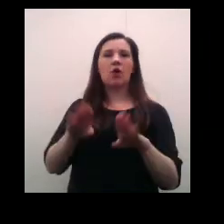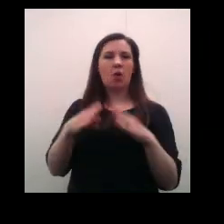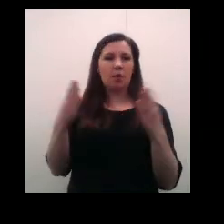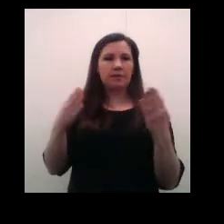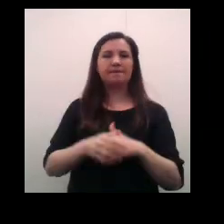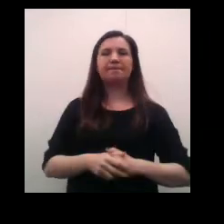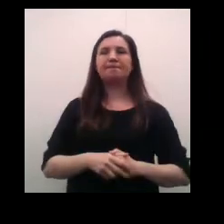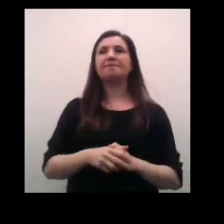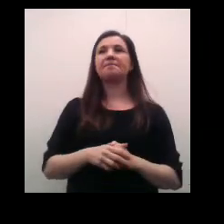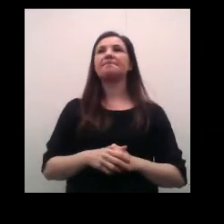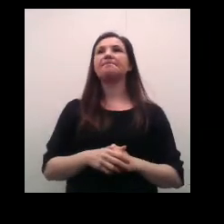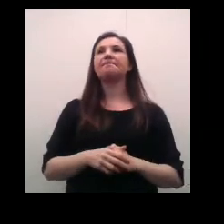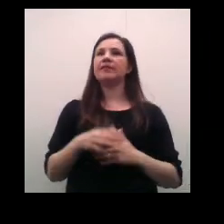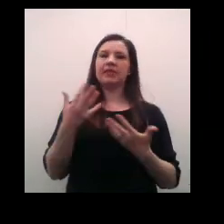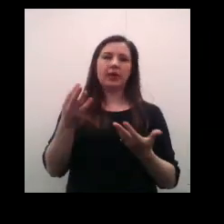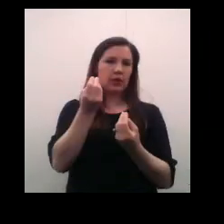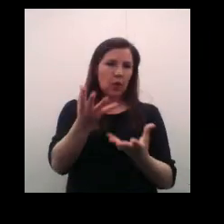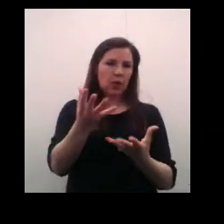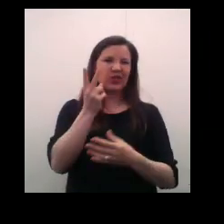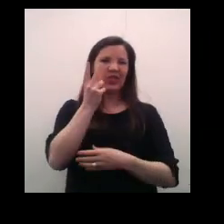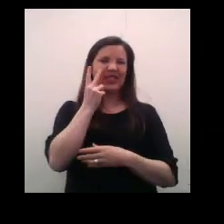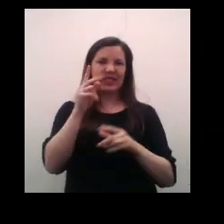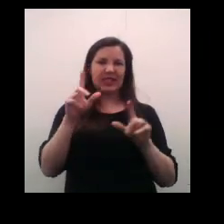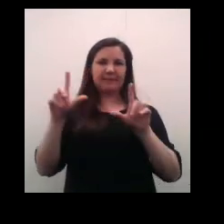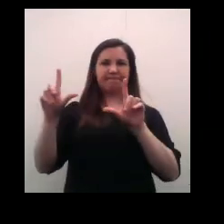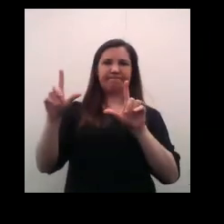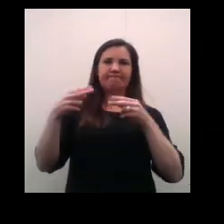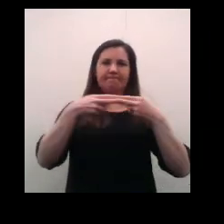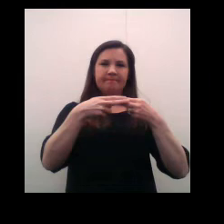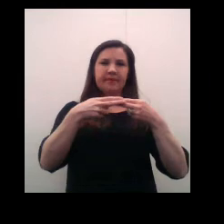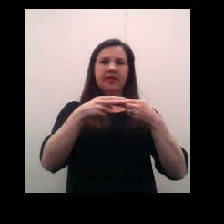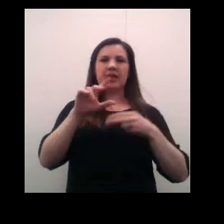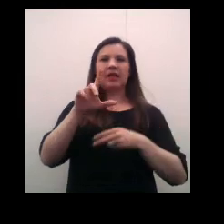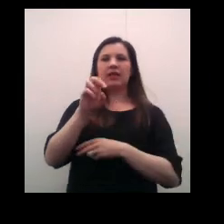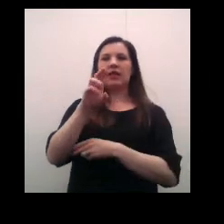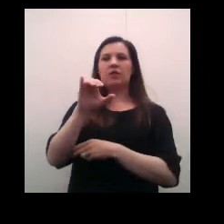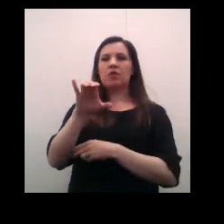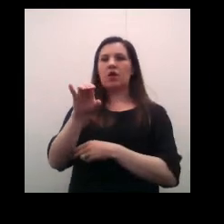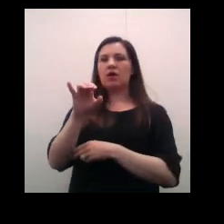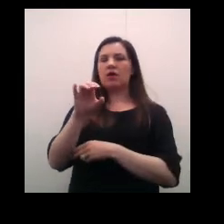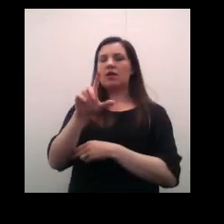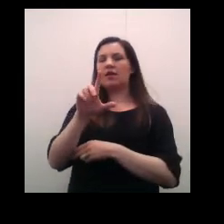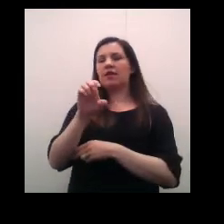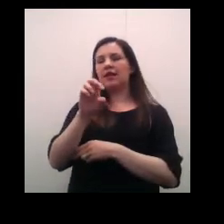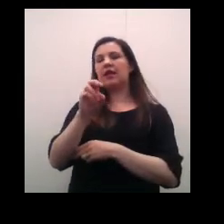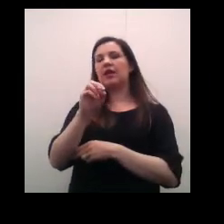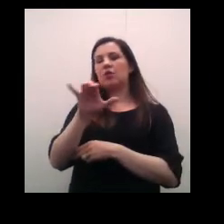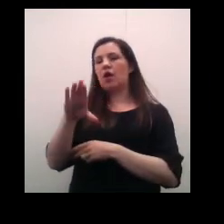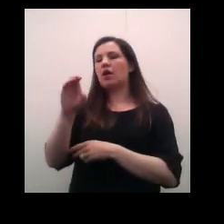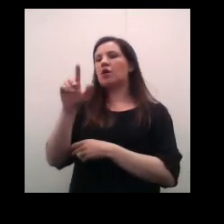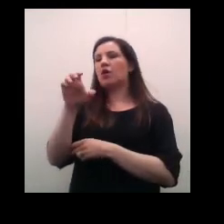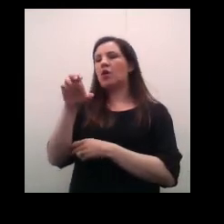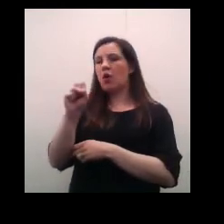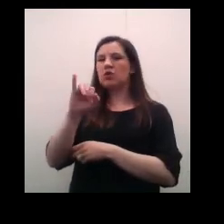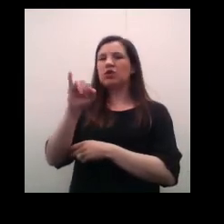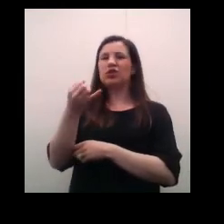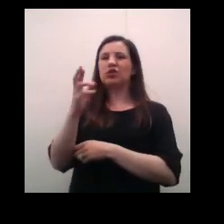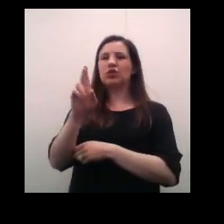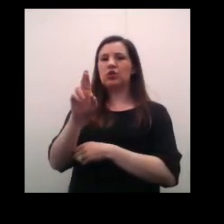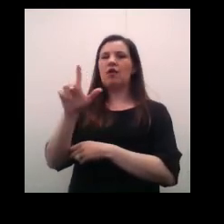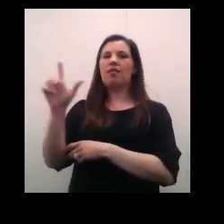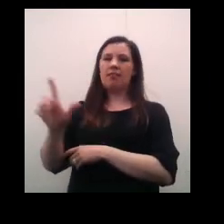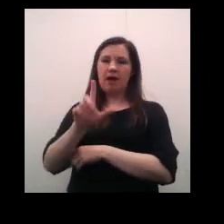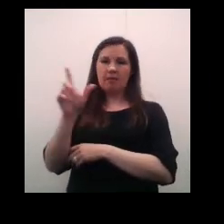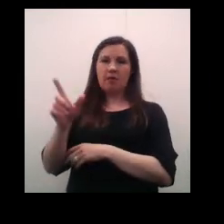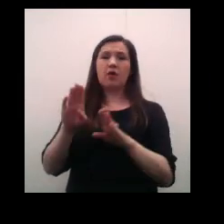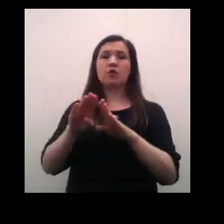site. As we noted, and as you see on the screen, it's at the Leroy Coles Junior Library at 1187 East Delavan Avenue. The hours of operation